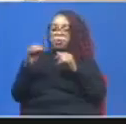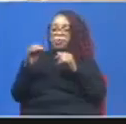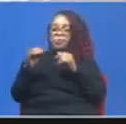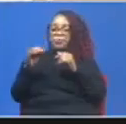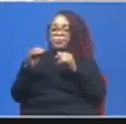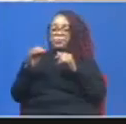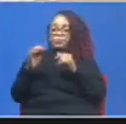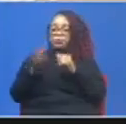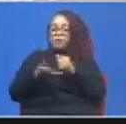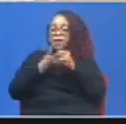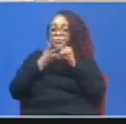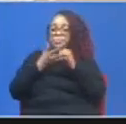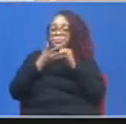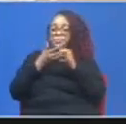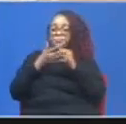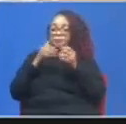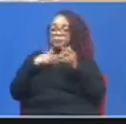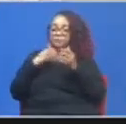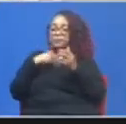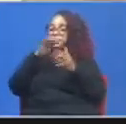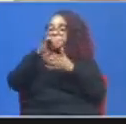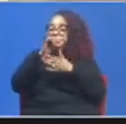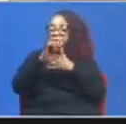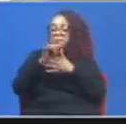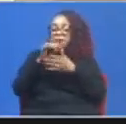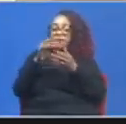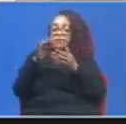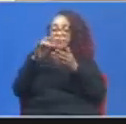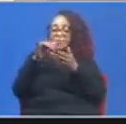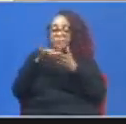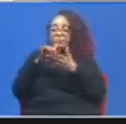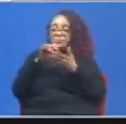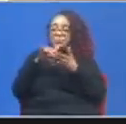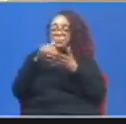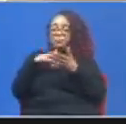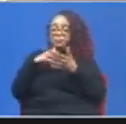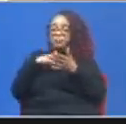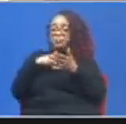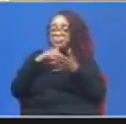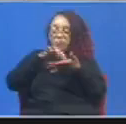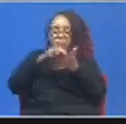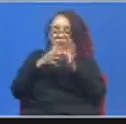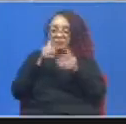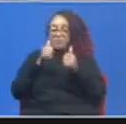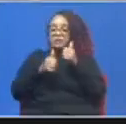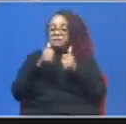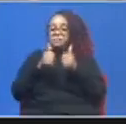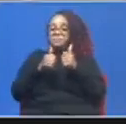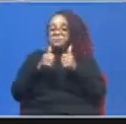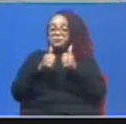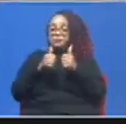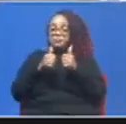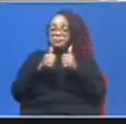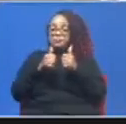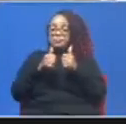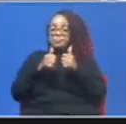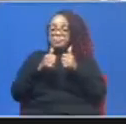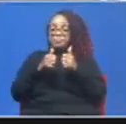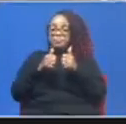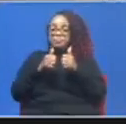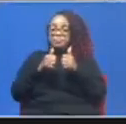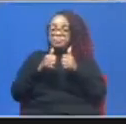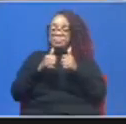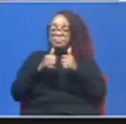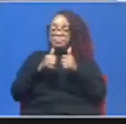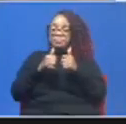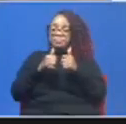will help to reach the whole world through the youth if the same momentum is sustained. The Vision 2030 identifies